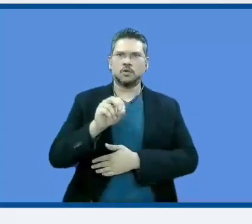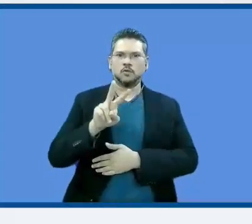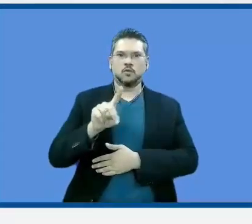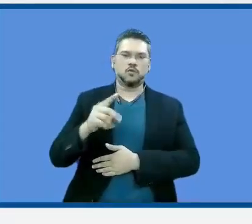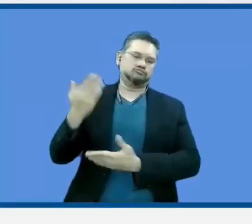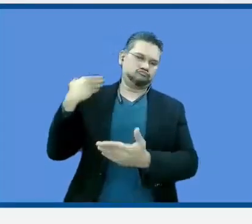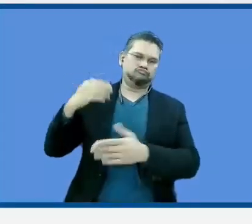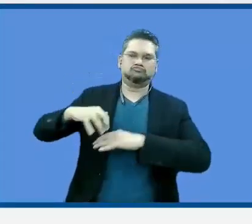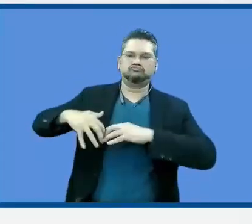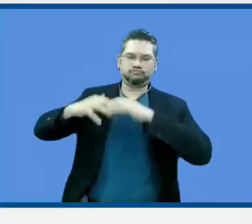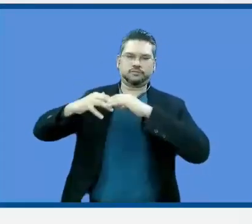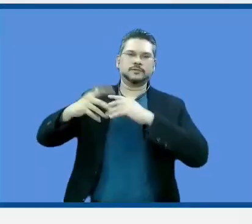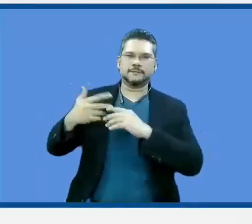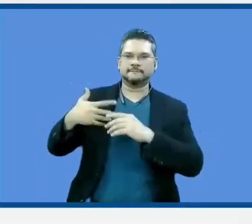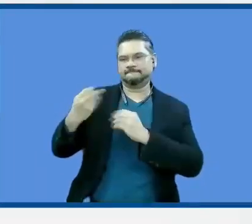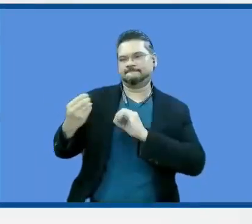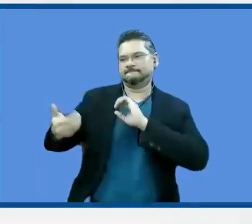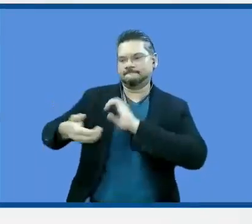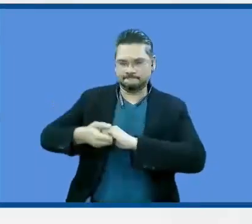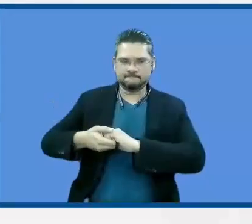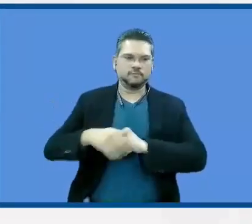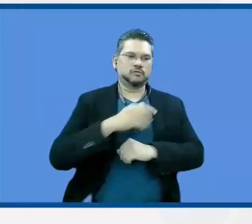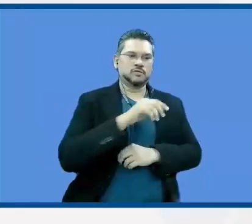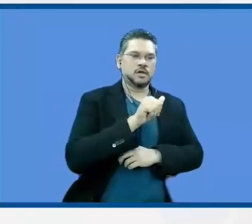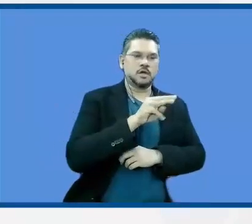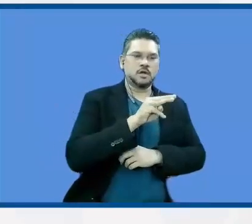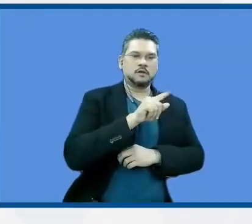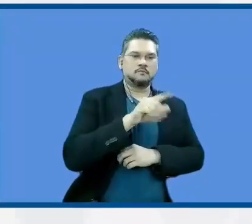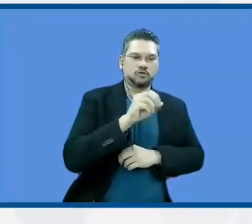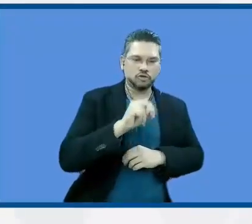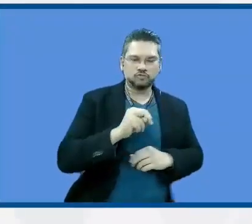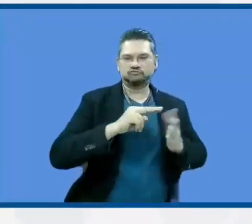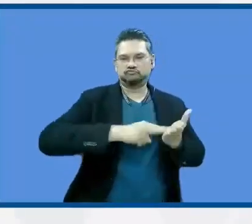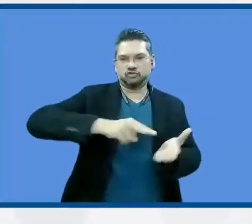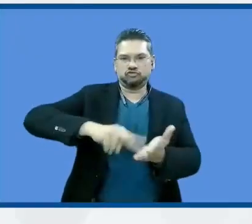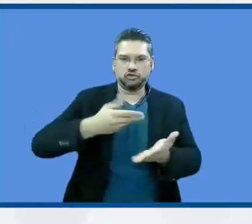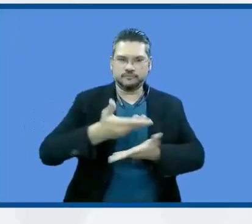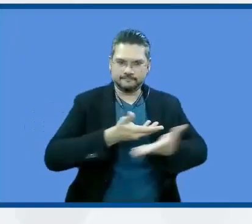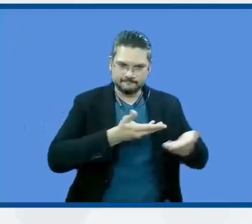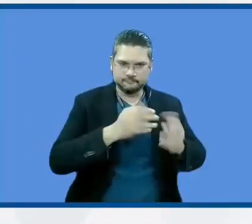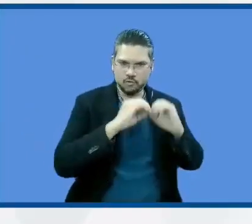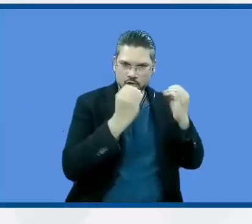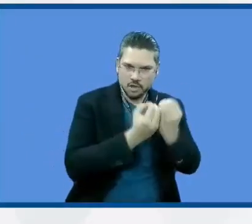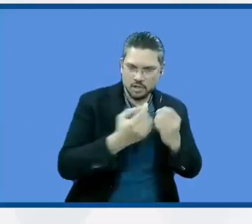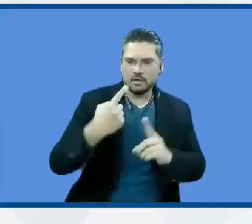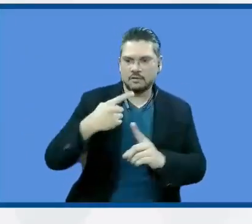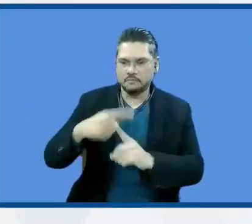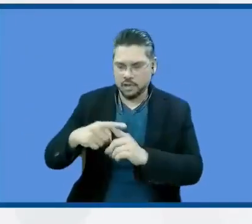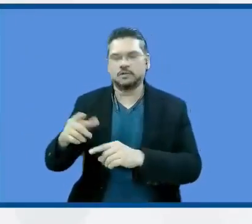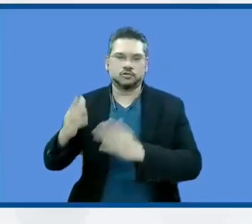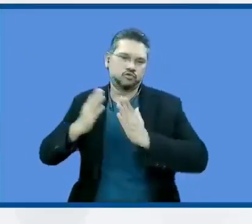collaboration with FAO and the Amazon Treaty Cooperation Organization, way beyond humanitarian aid and disaster risk